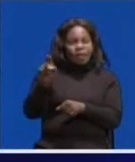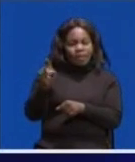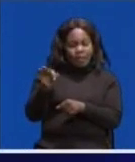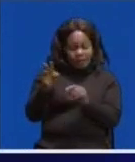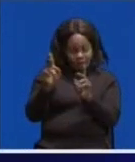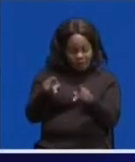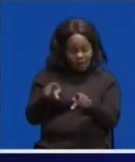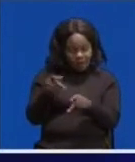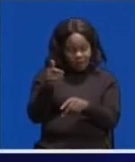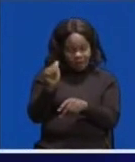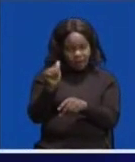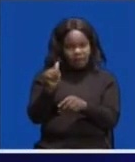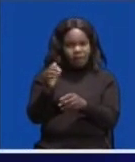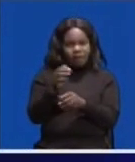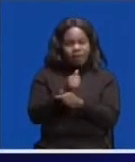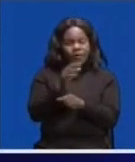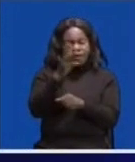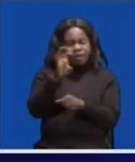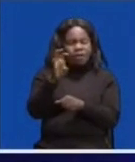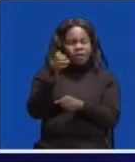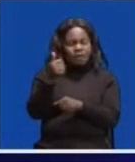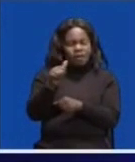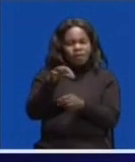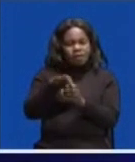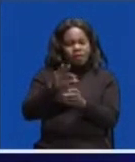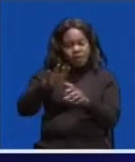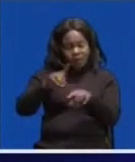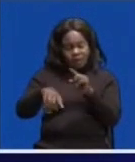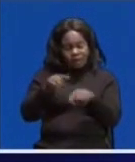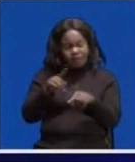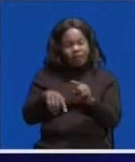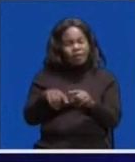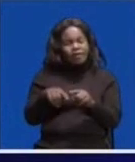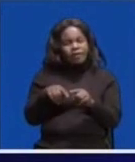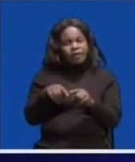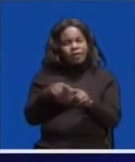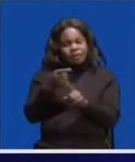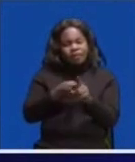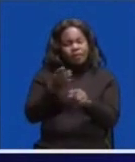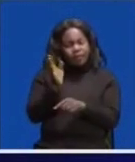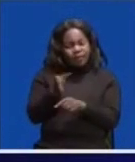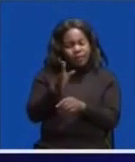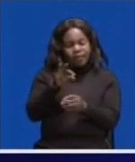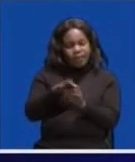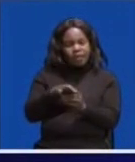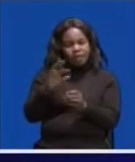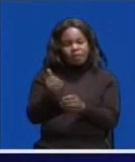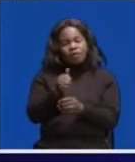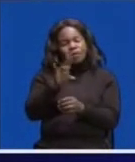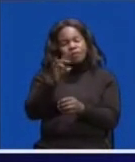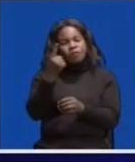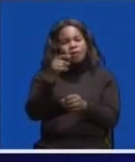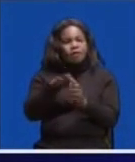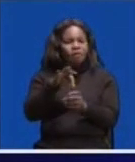candidate Joseph Nsofwa polled 610 votes, while his rival Cynthia Mwamba from the UPND polled 71